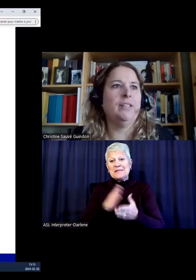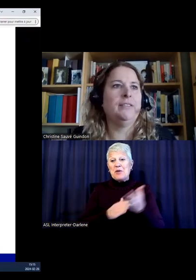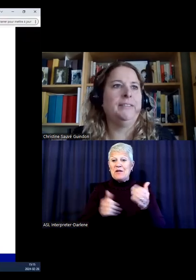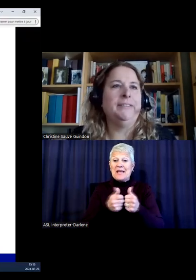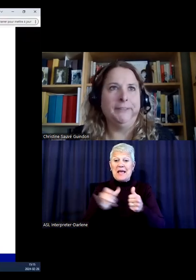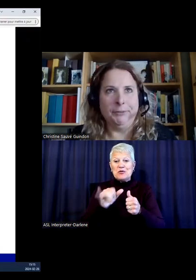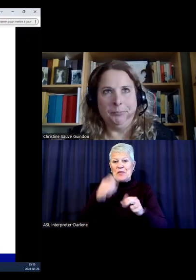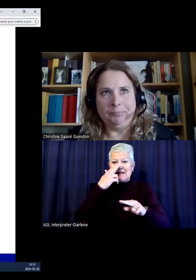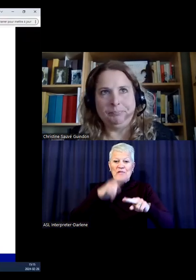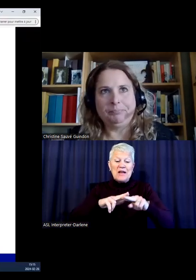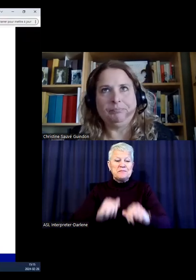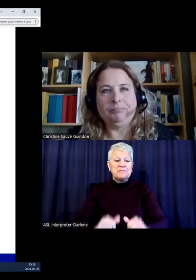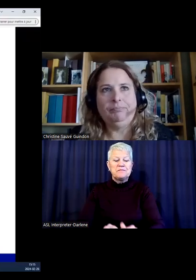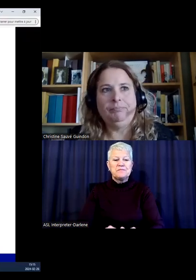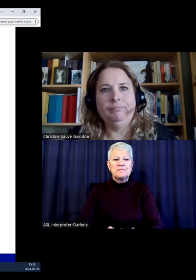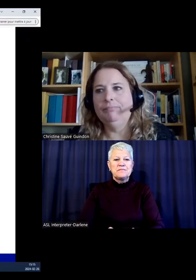That's fun.